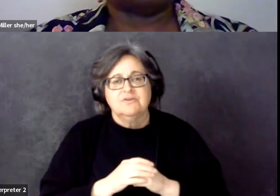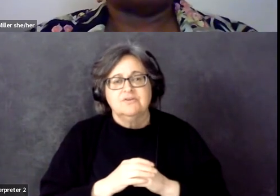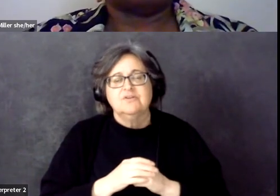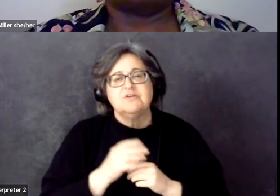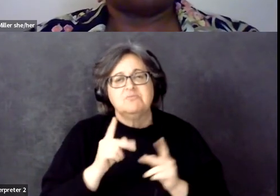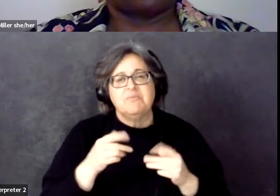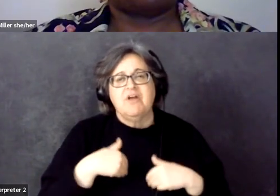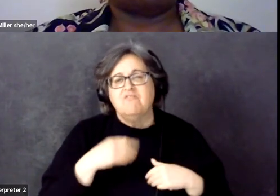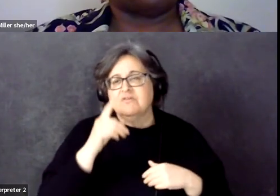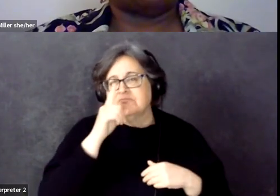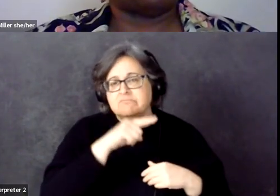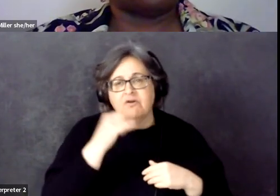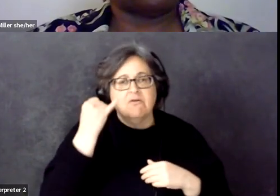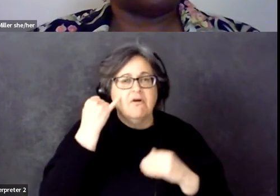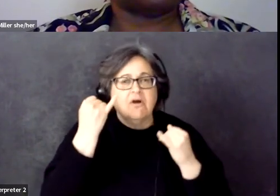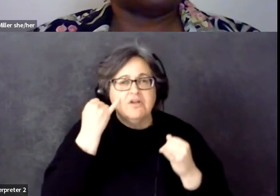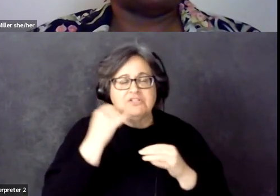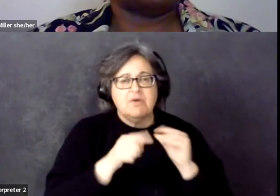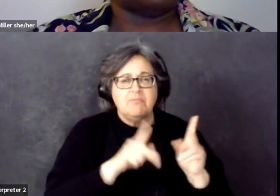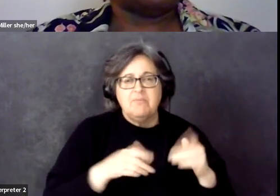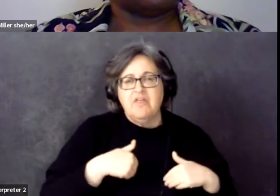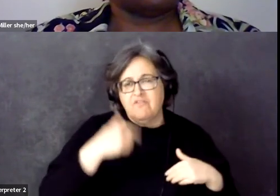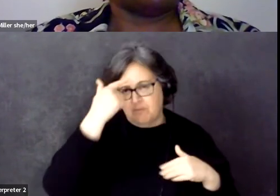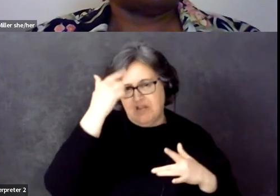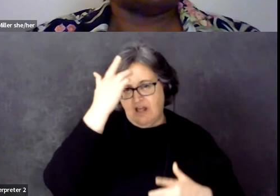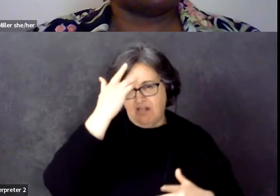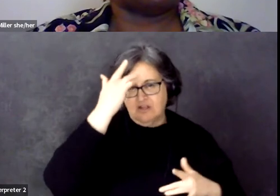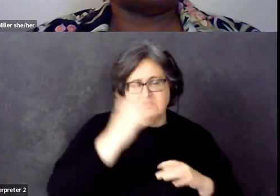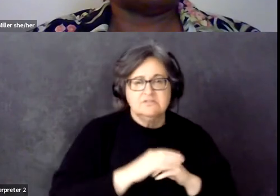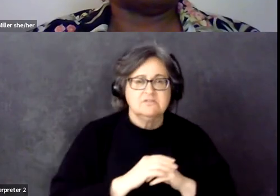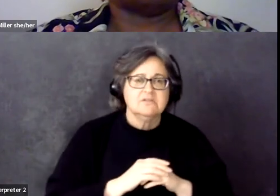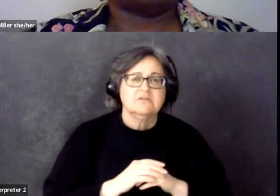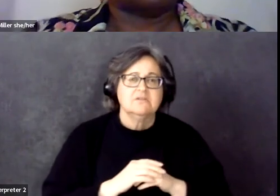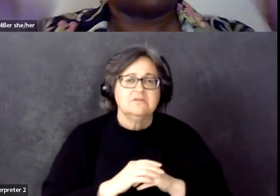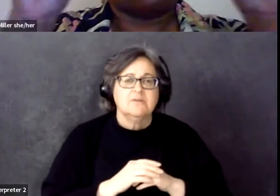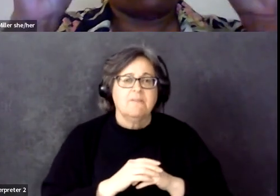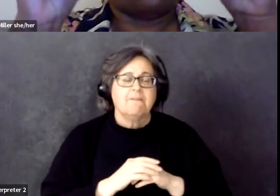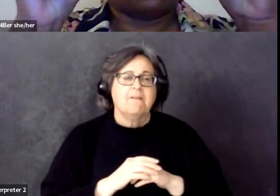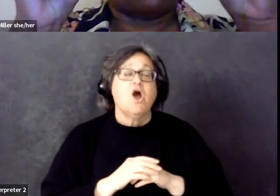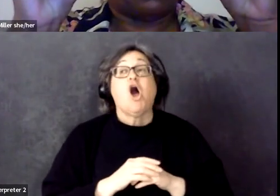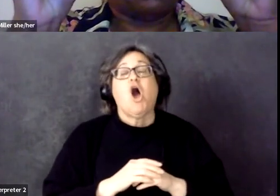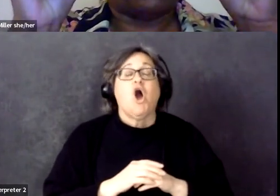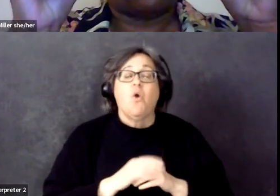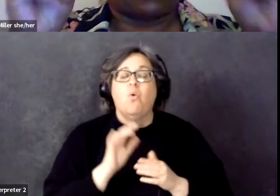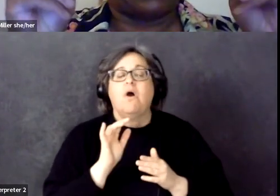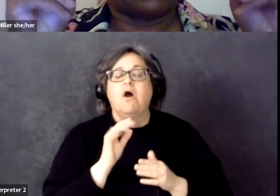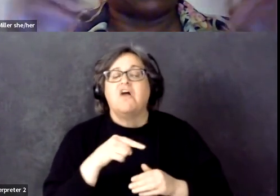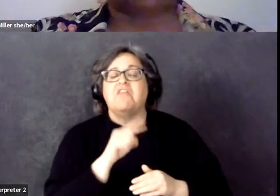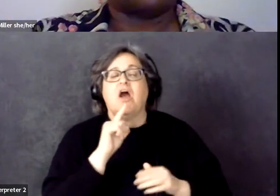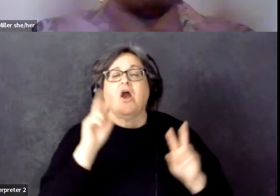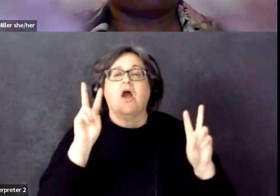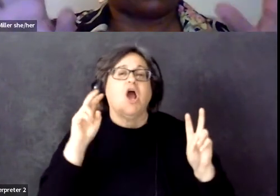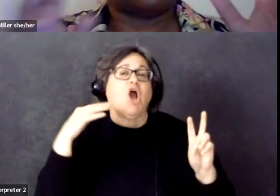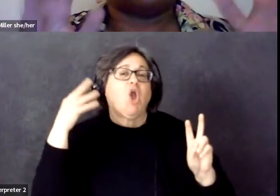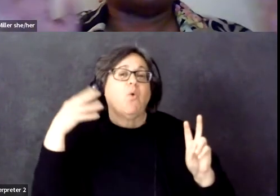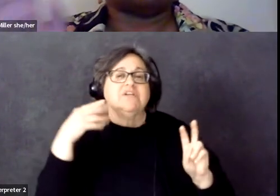mythology around people with mental illness. And you know, it's like, oh, they're crazy and